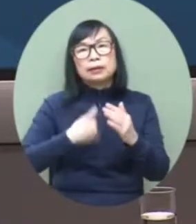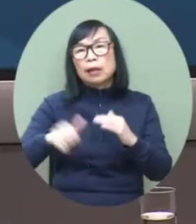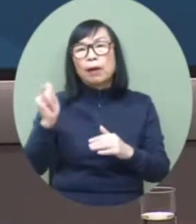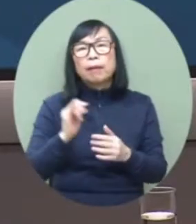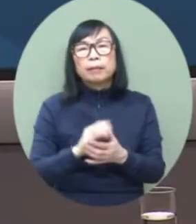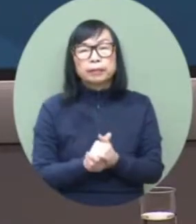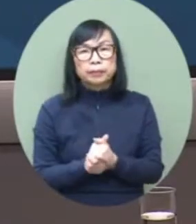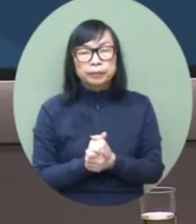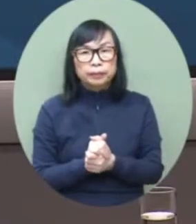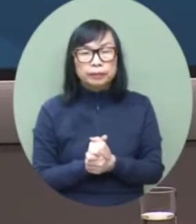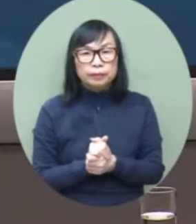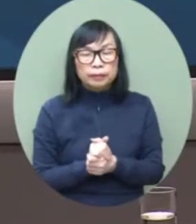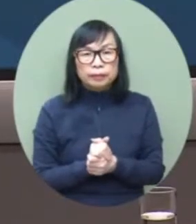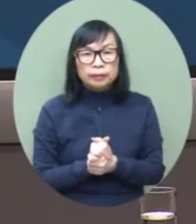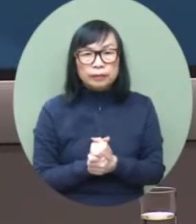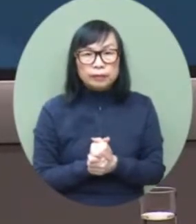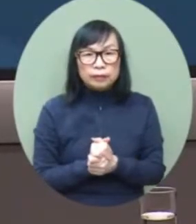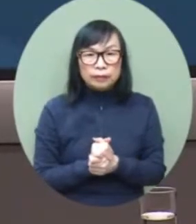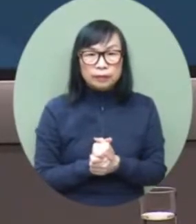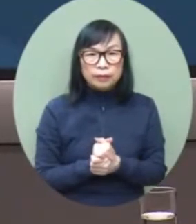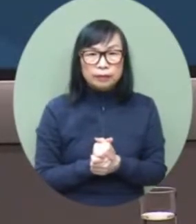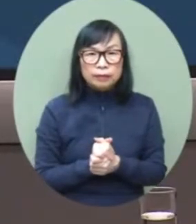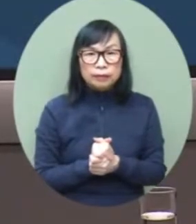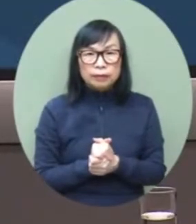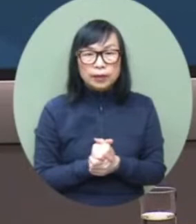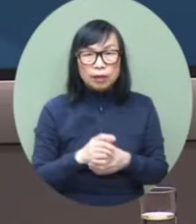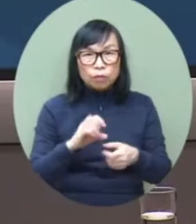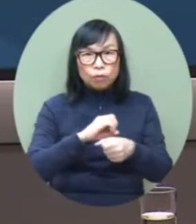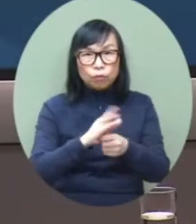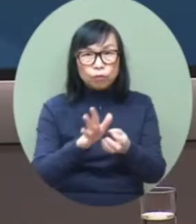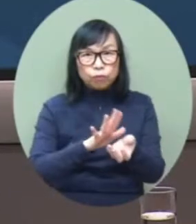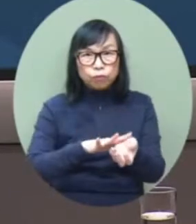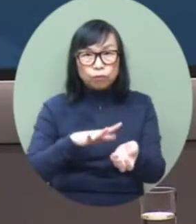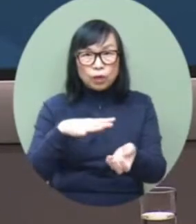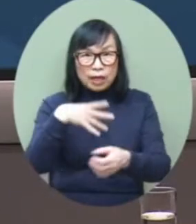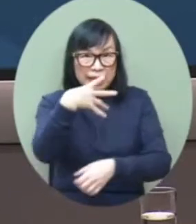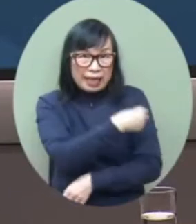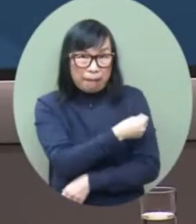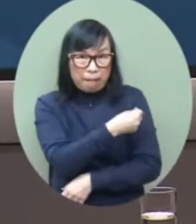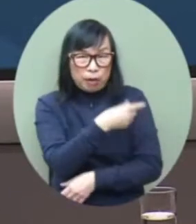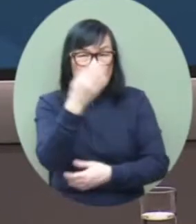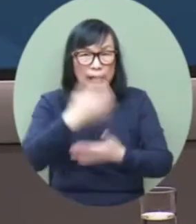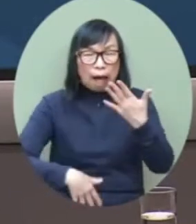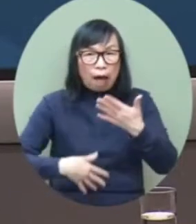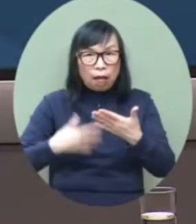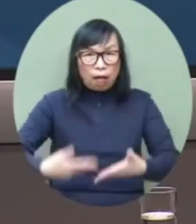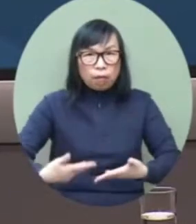the 14th day. And if they test negative on the 14th day, they can leave home.